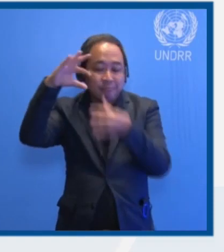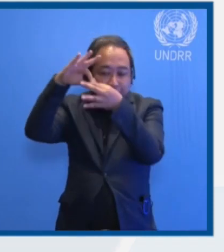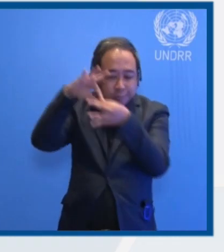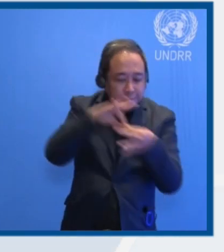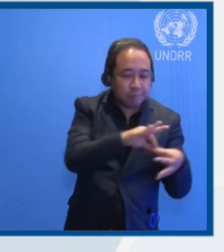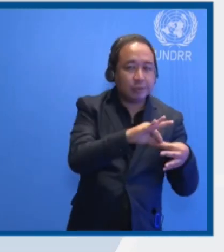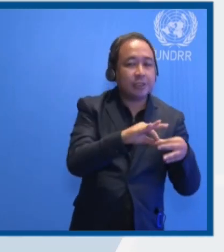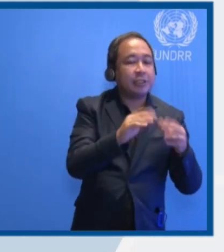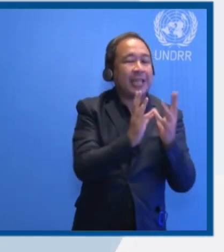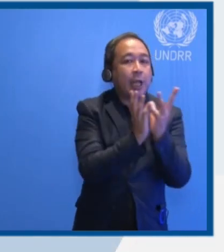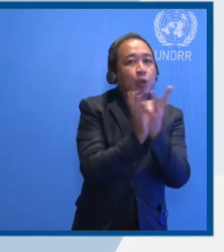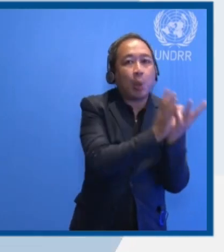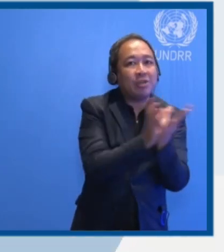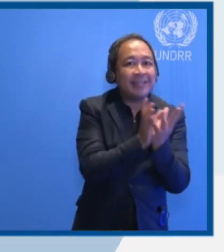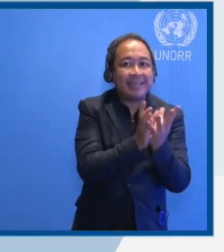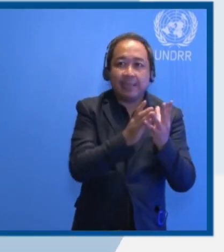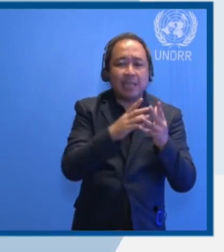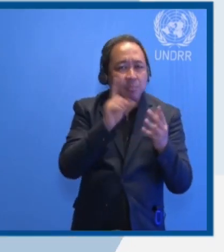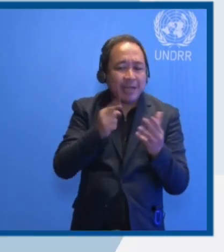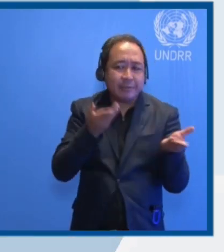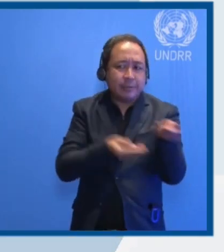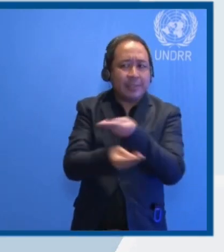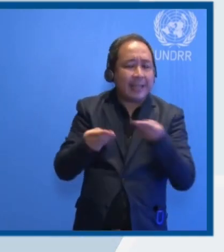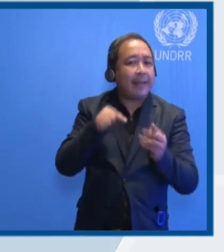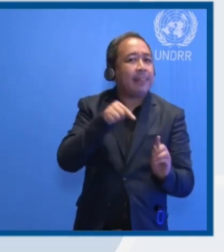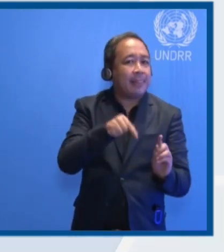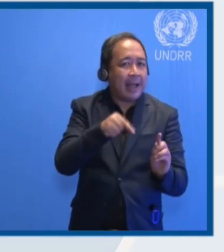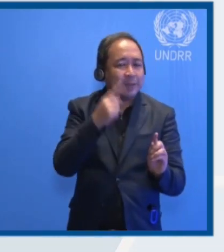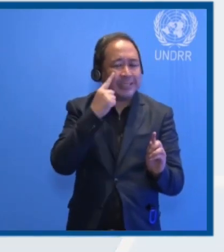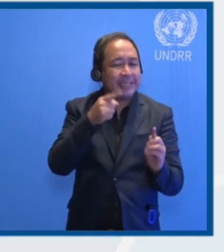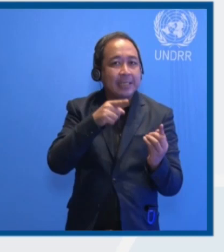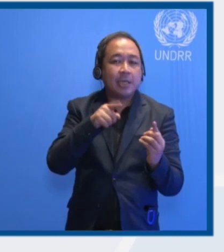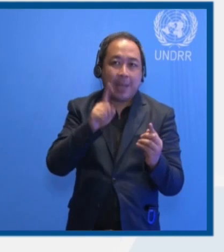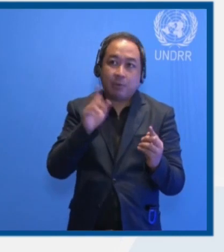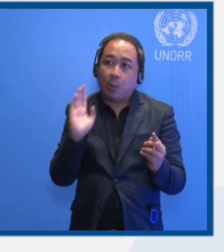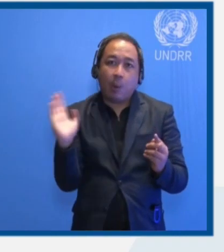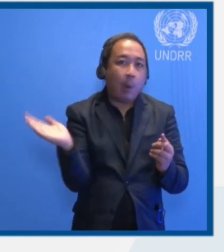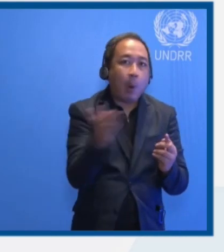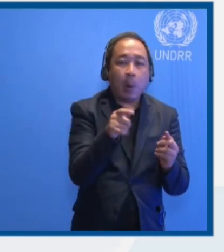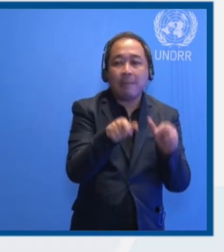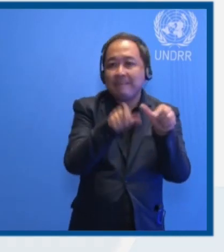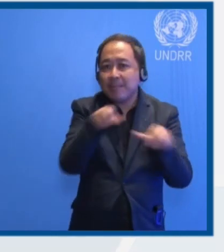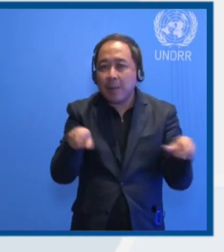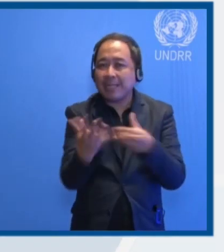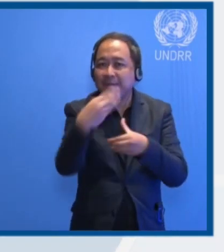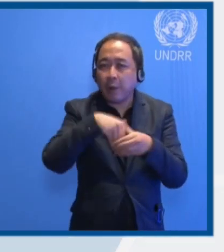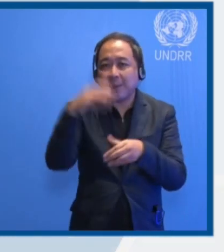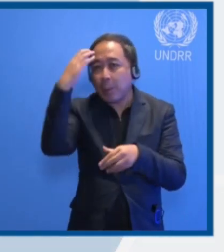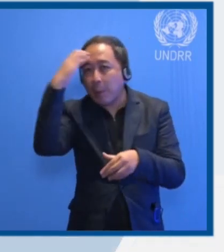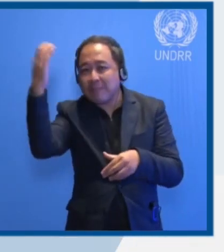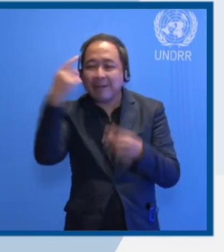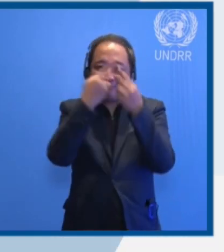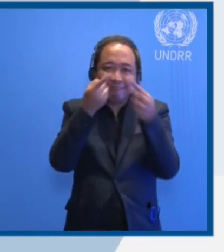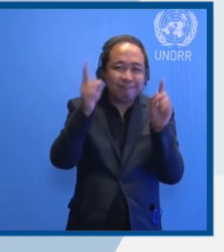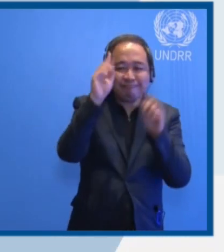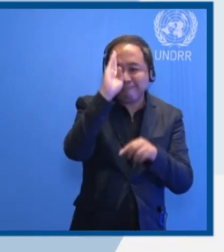involves most often the weakness of all of society approaches. And then some of the barriers that we